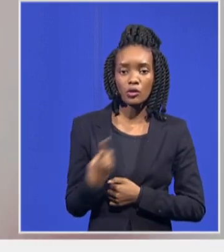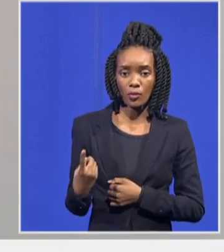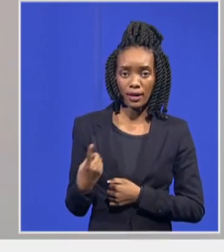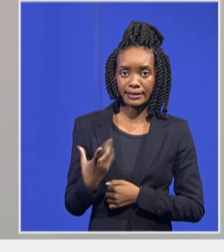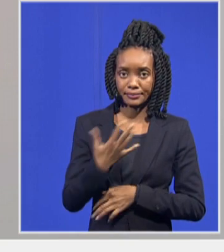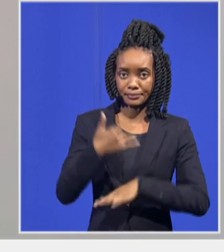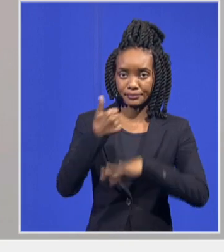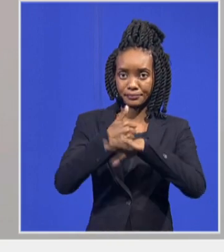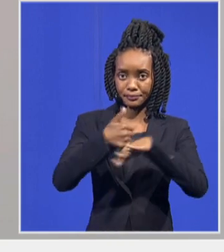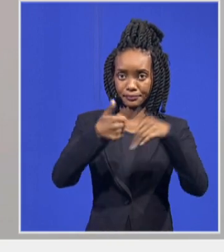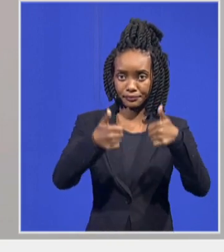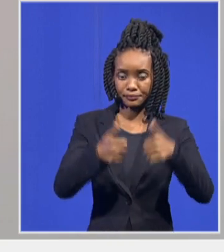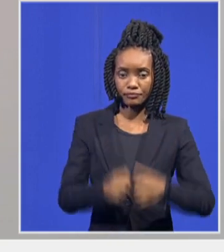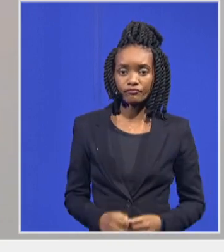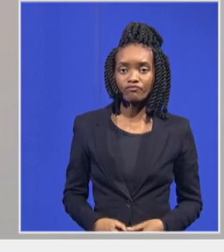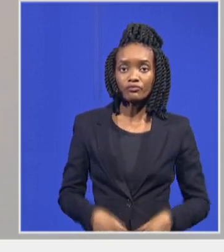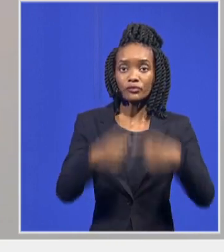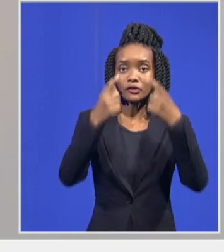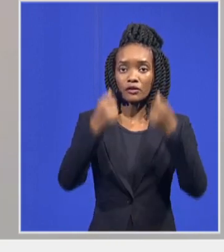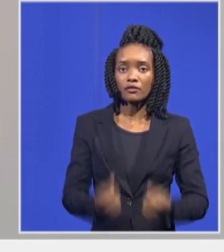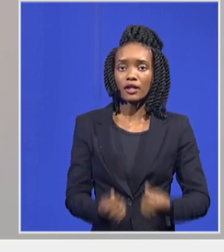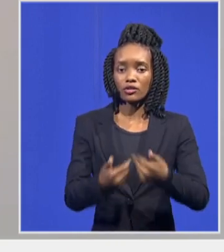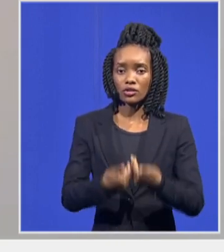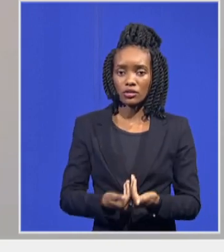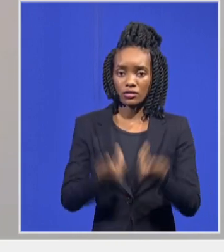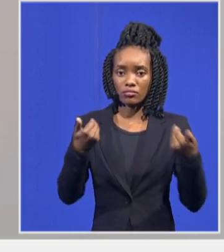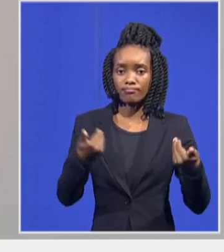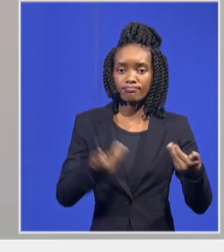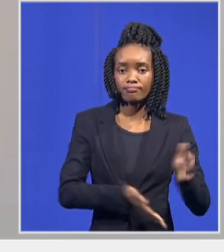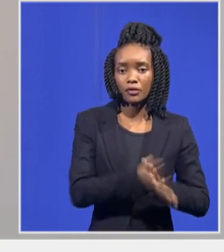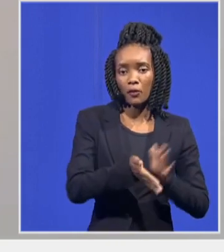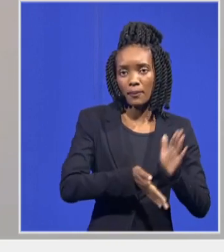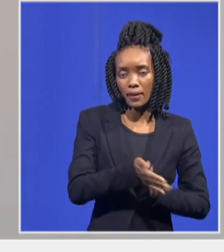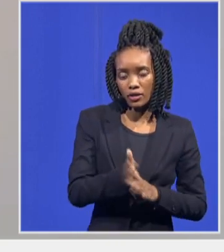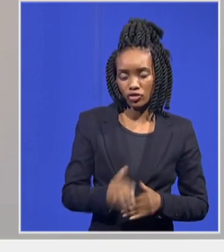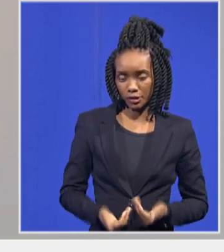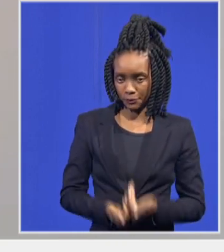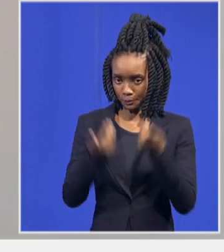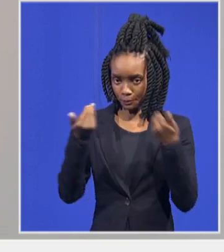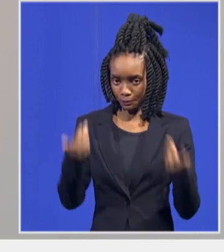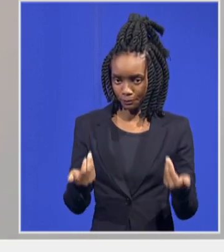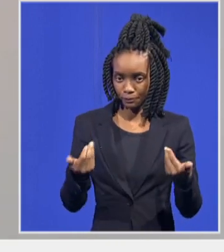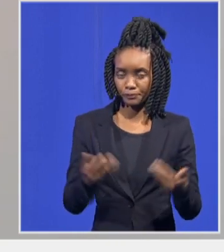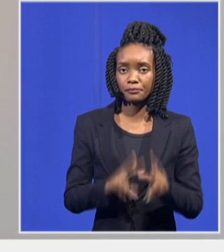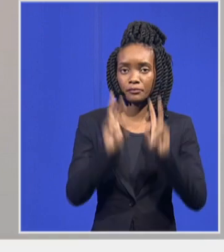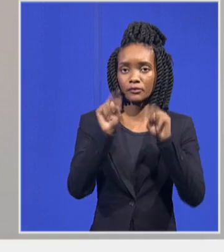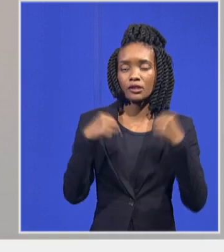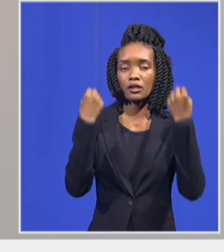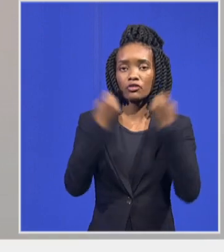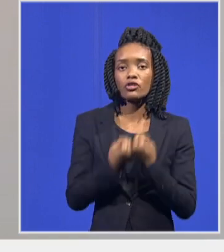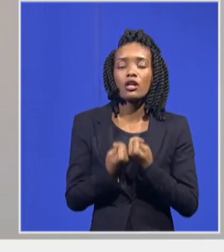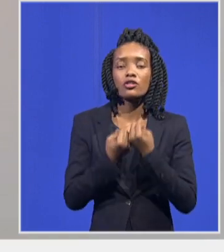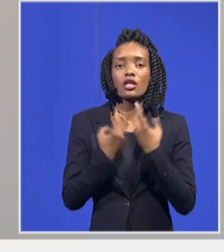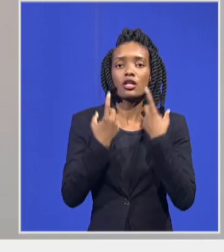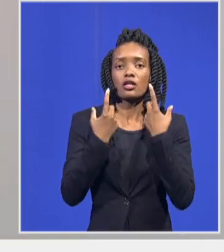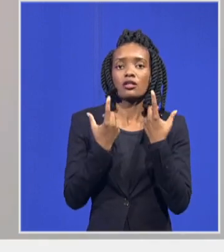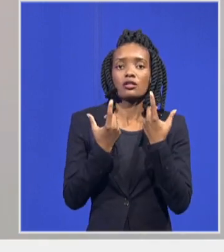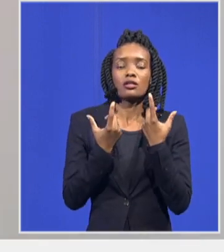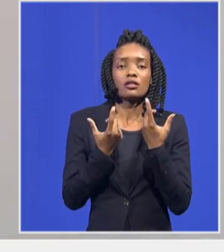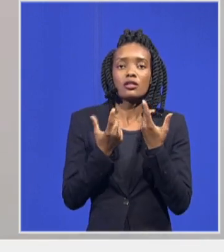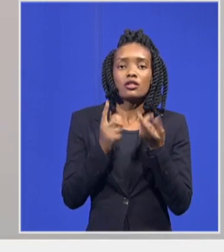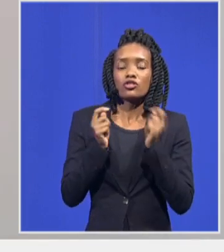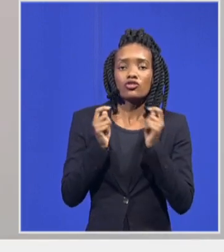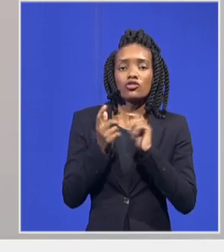has financially separated and operationally separated. What the National Transmission Company has done is to apply